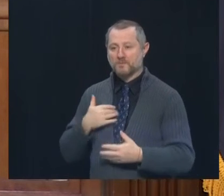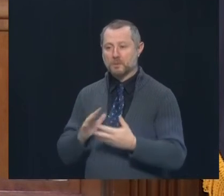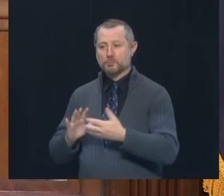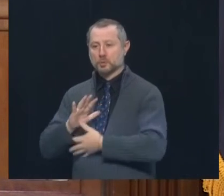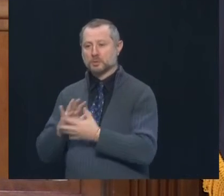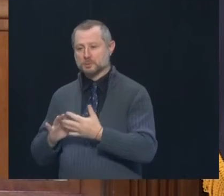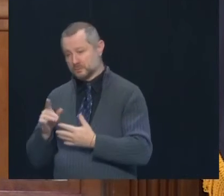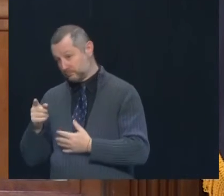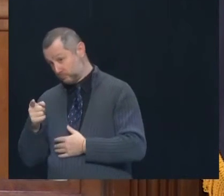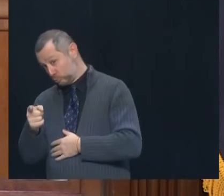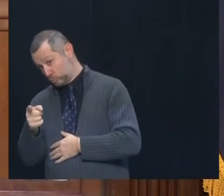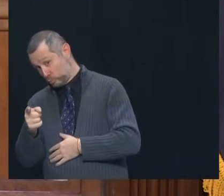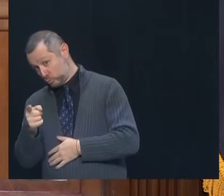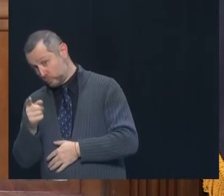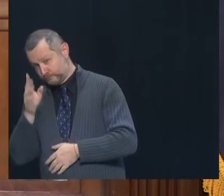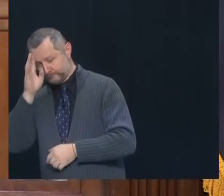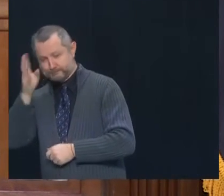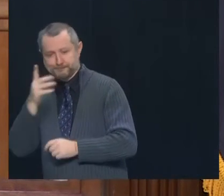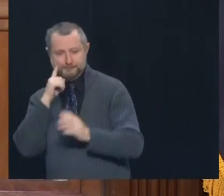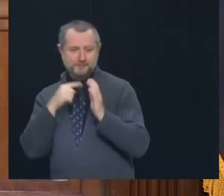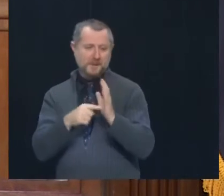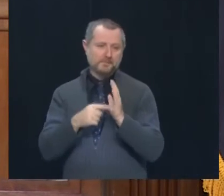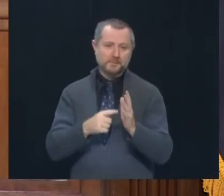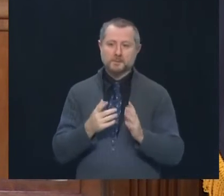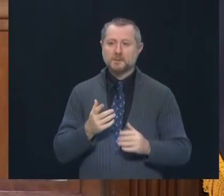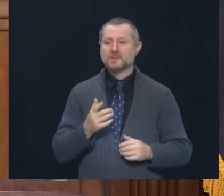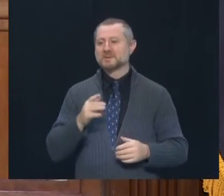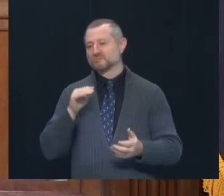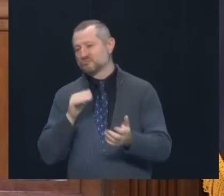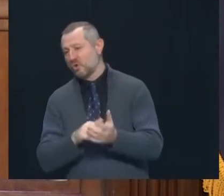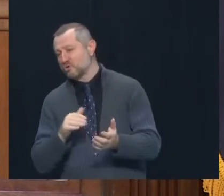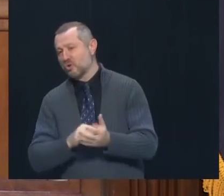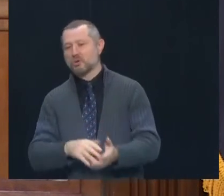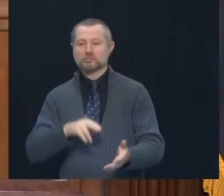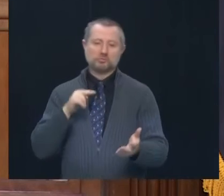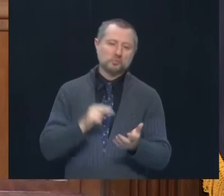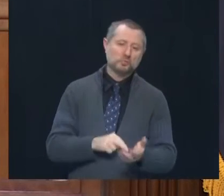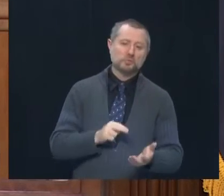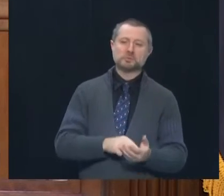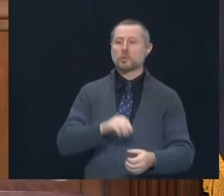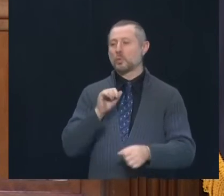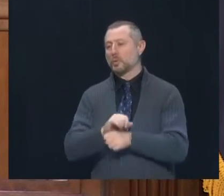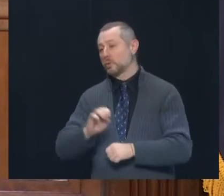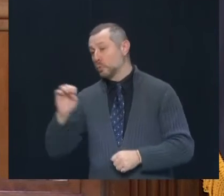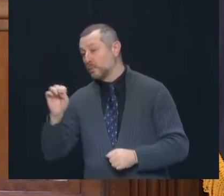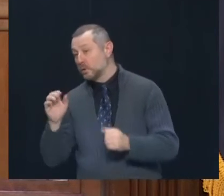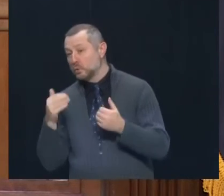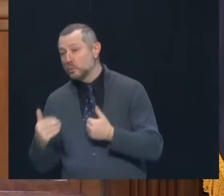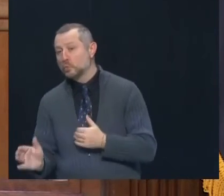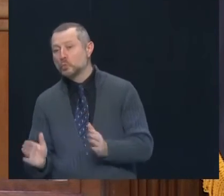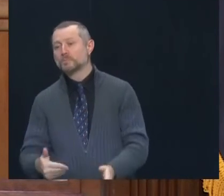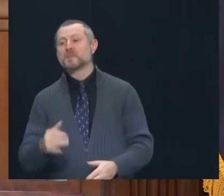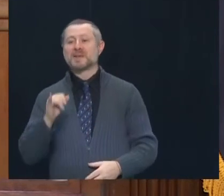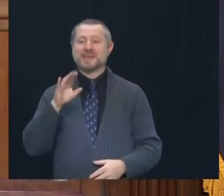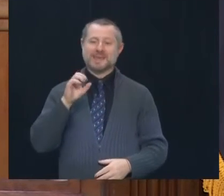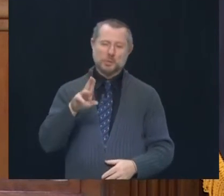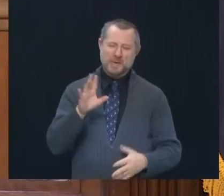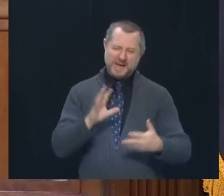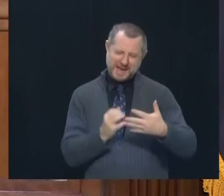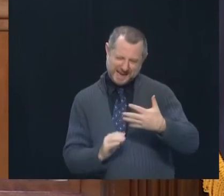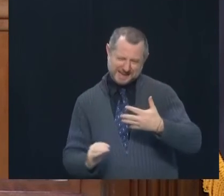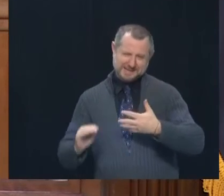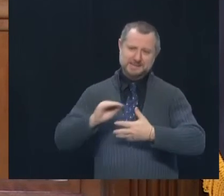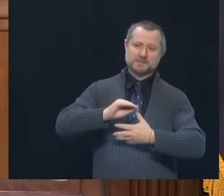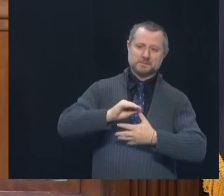you are a emergency ICU worker, emergency room worker, you're at the top of the